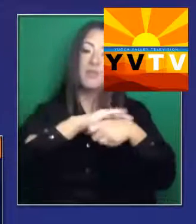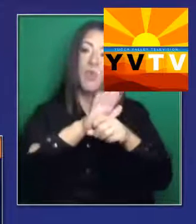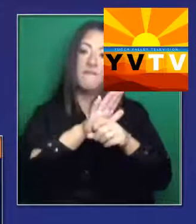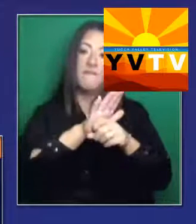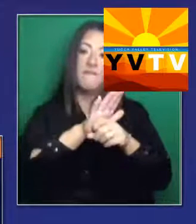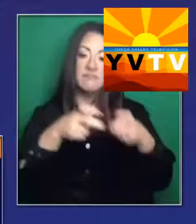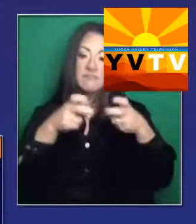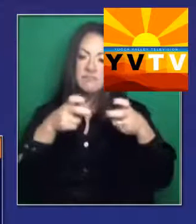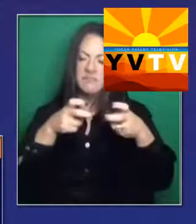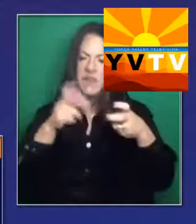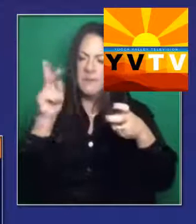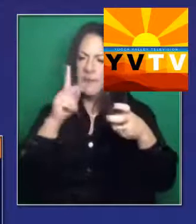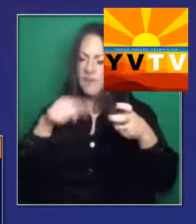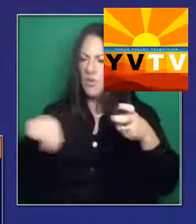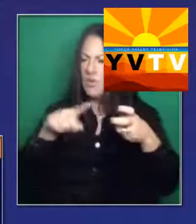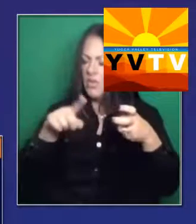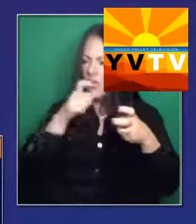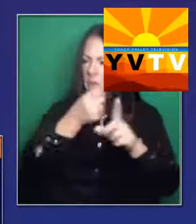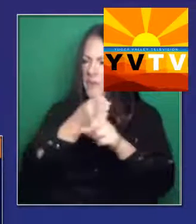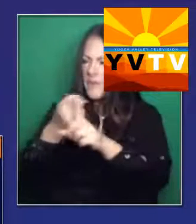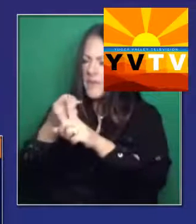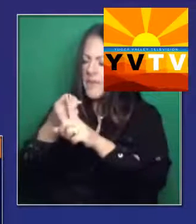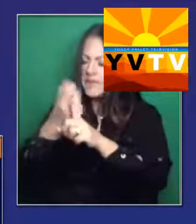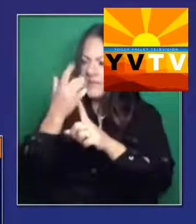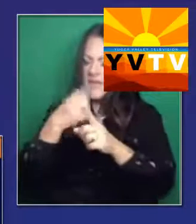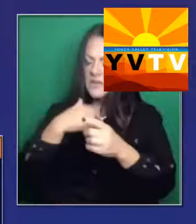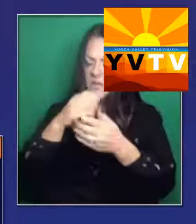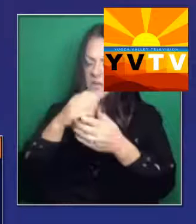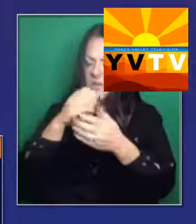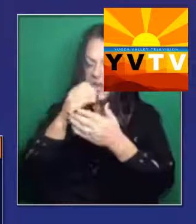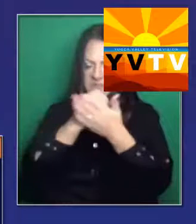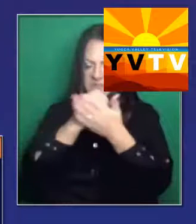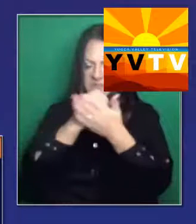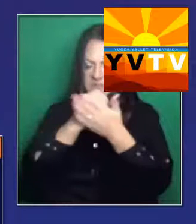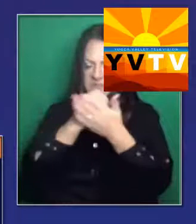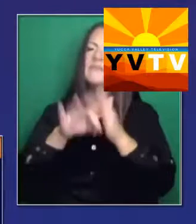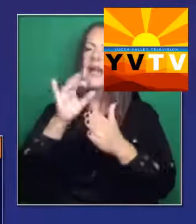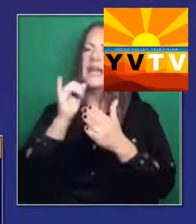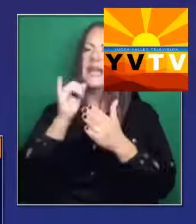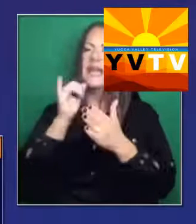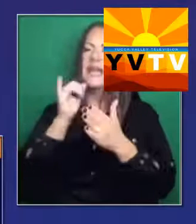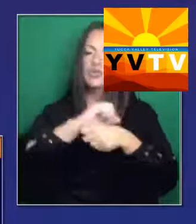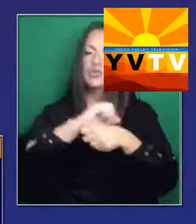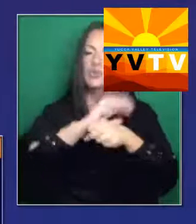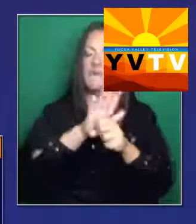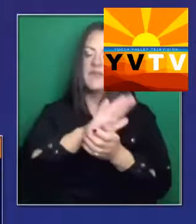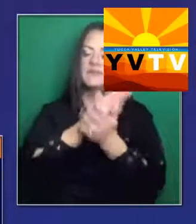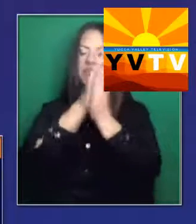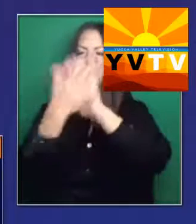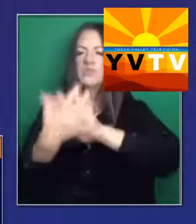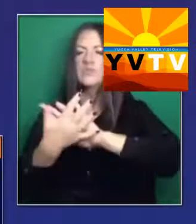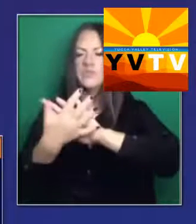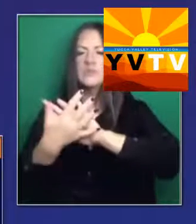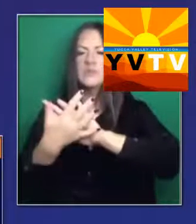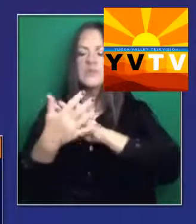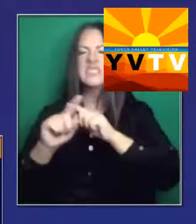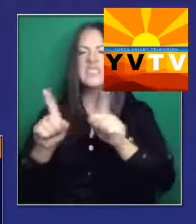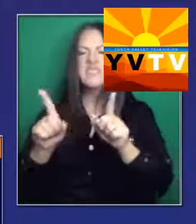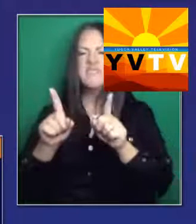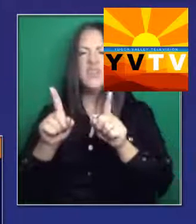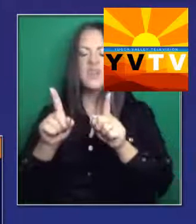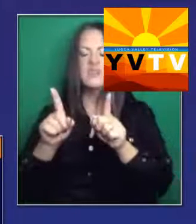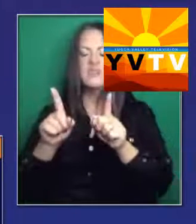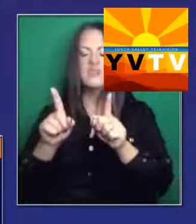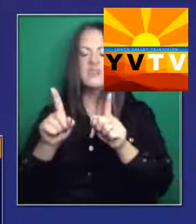where I am, UCSF, partnership with CZ BioHub, been doing a lot of these genomic tests, looking for different strains pretty consistently. In